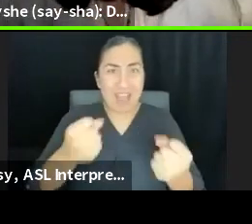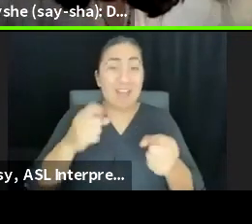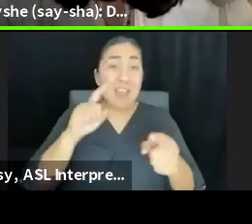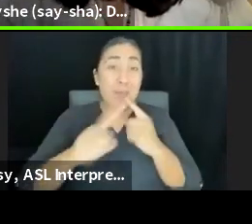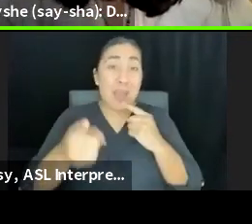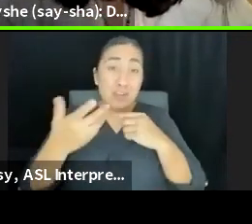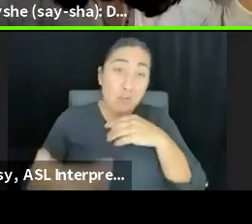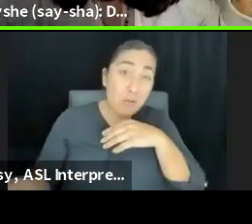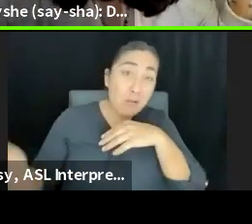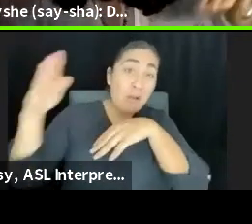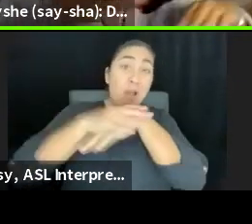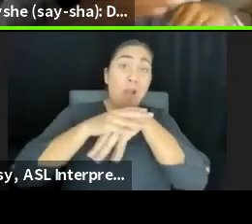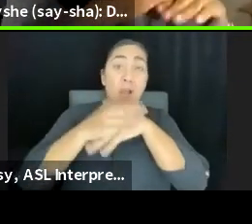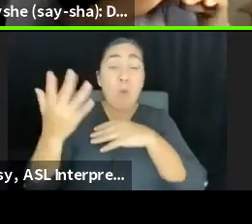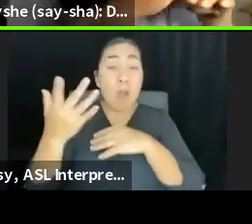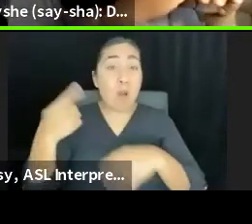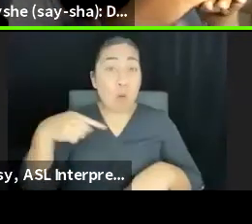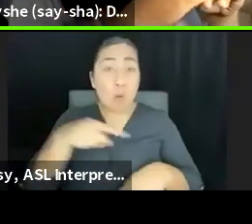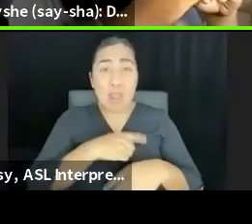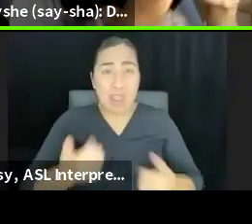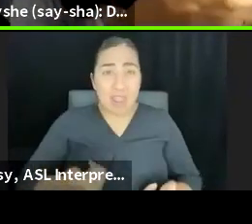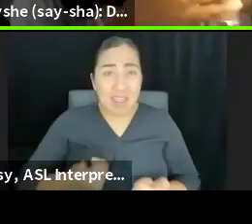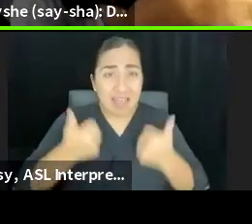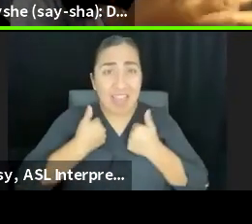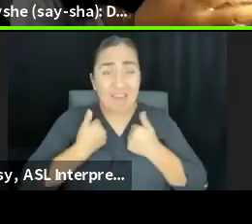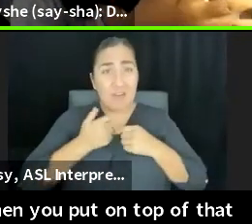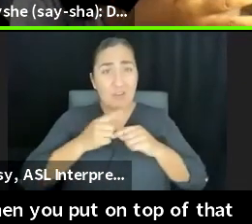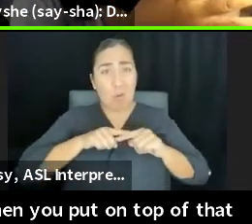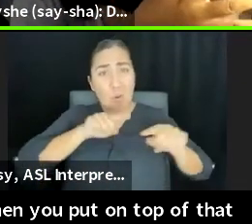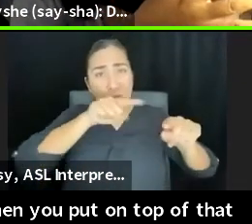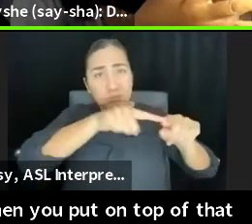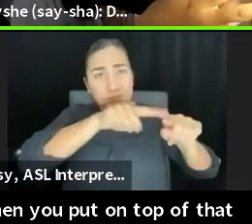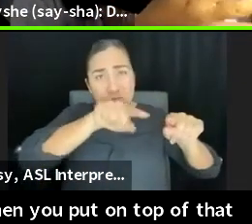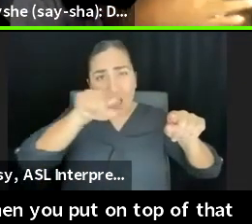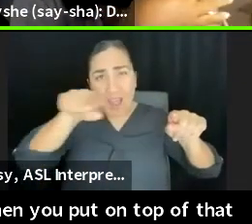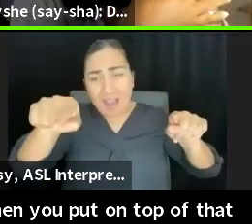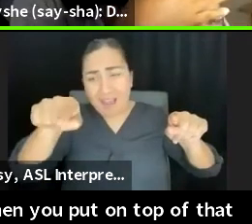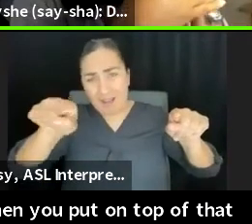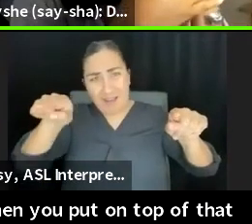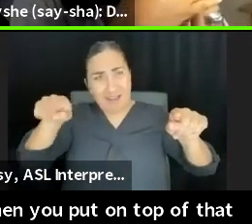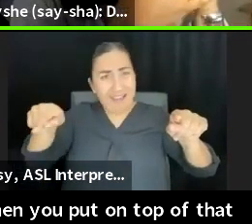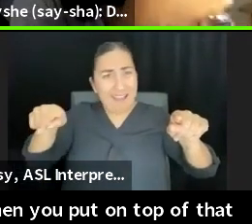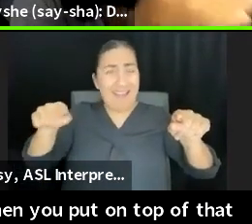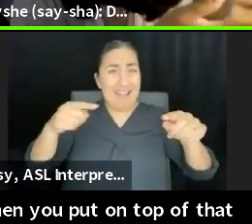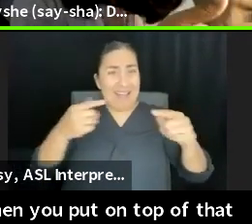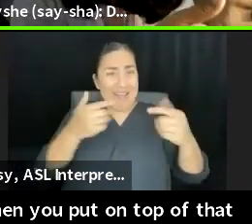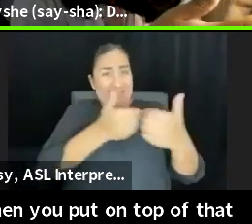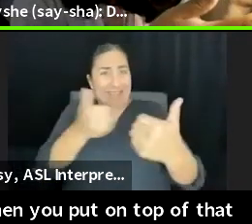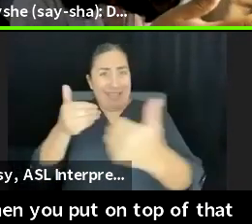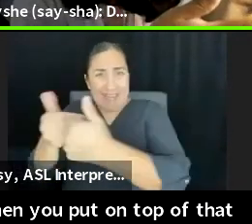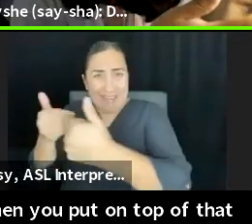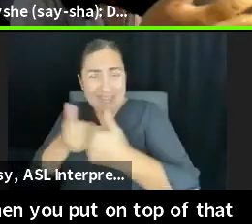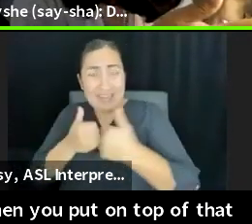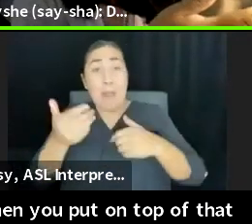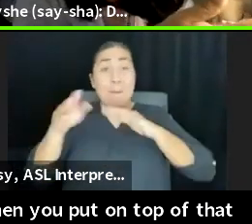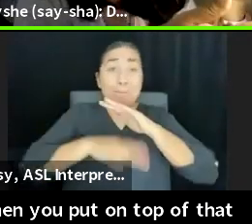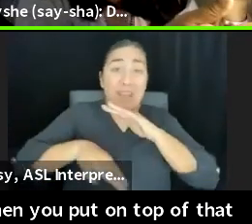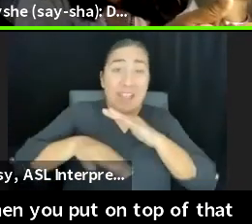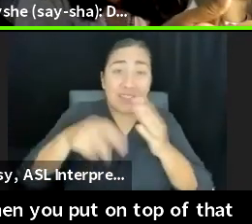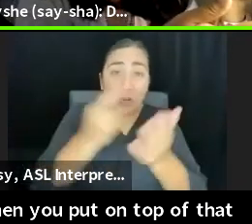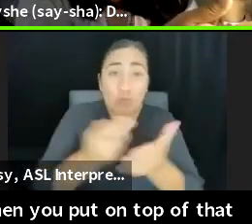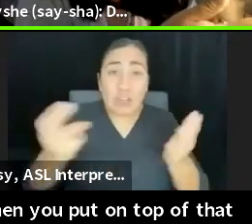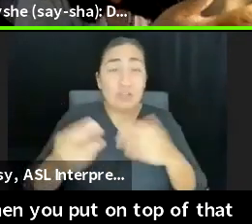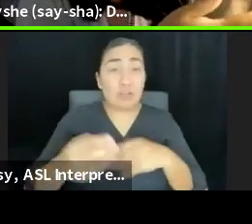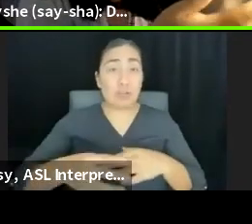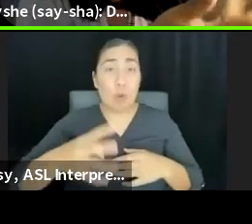so scattered on Navajo Nation, and basic resources such as, you know, running water within our